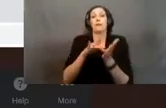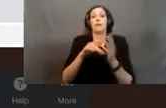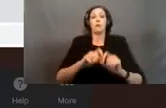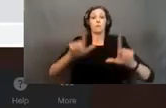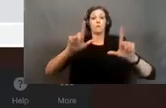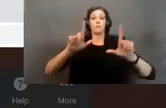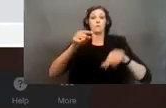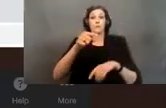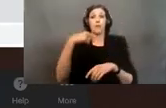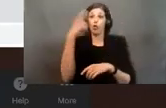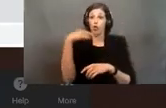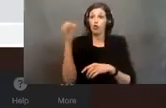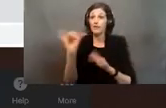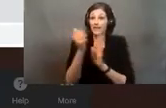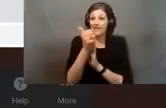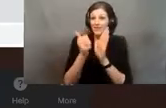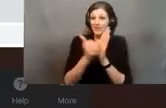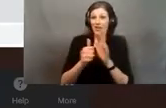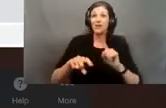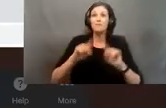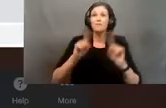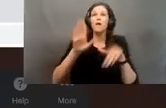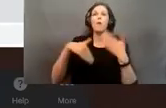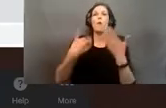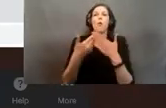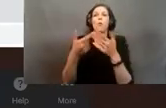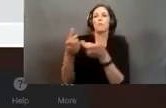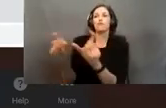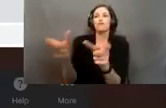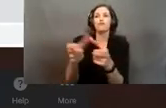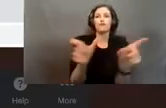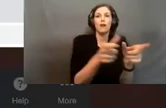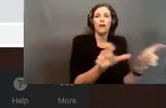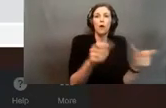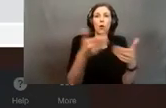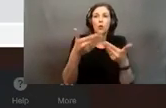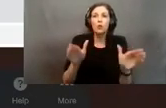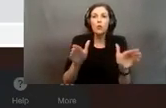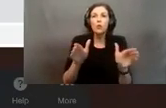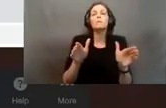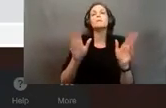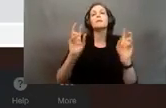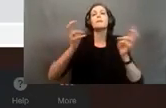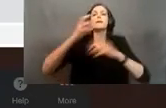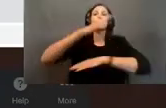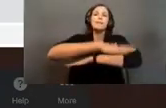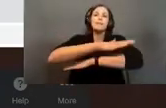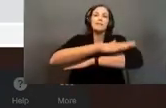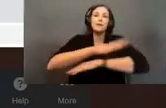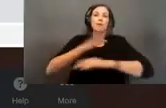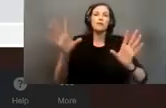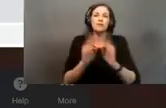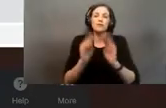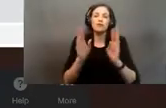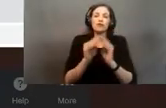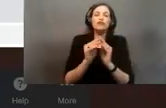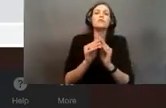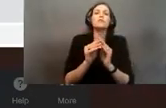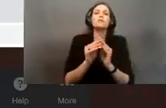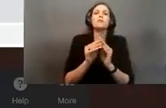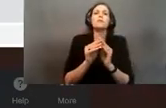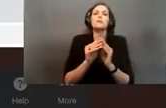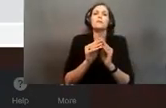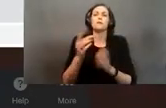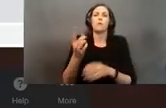looks like the agenda but they're all breakouts. These breakouts or table sessions are only going to be those that